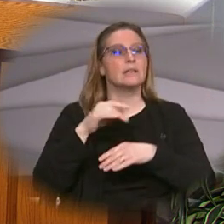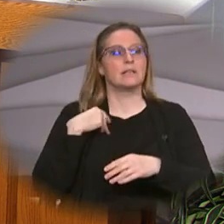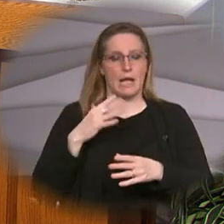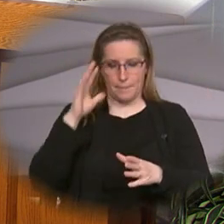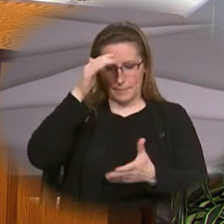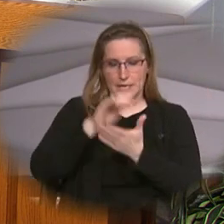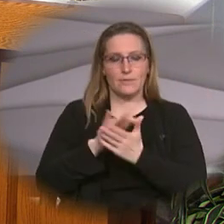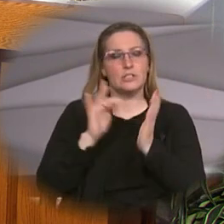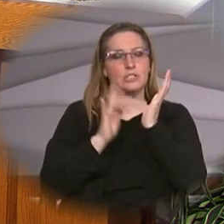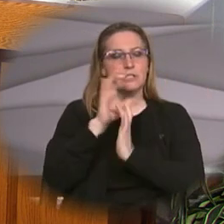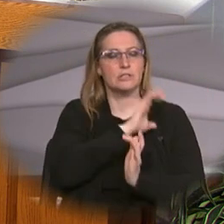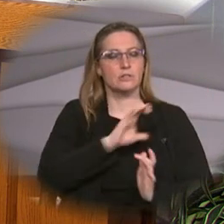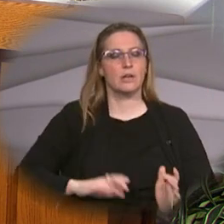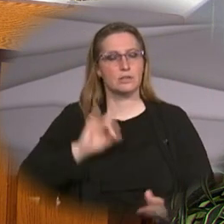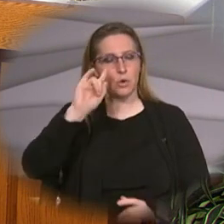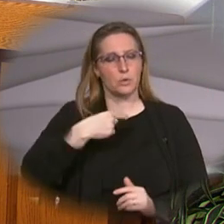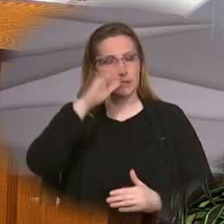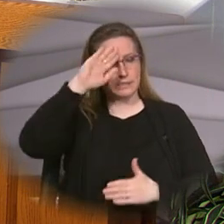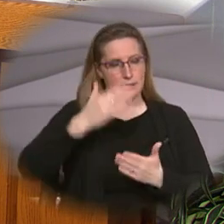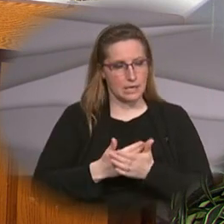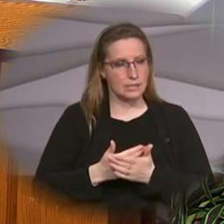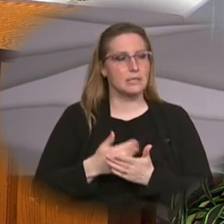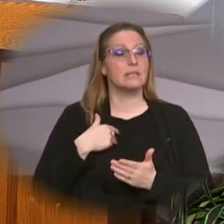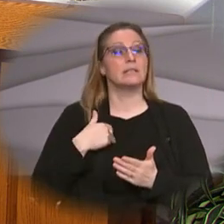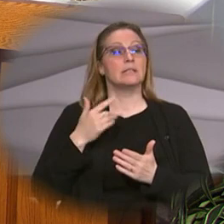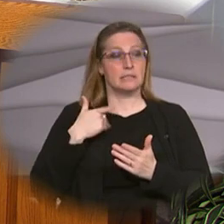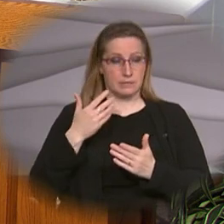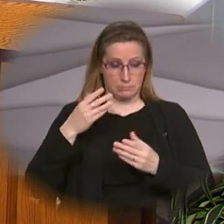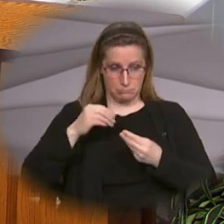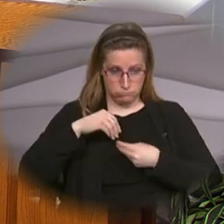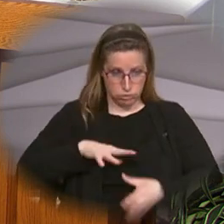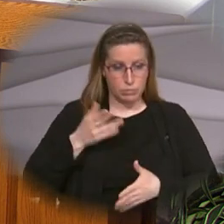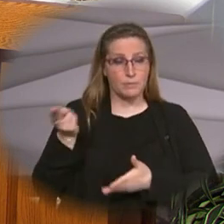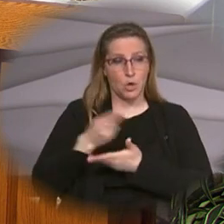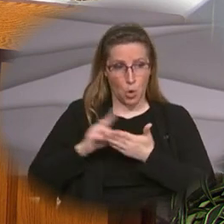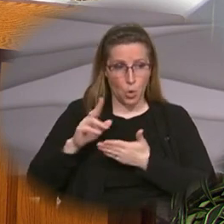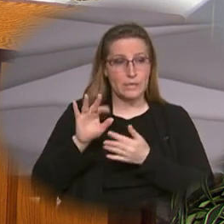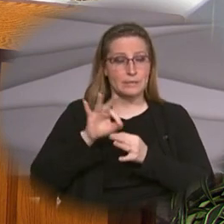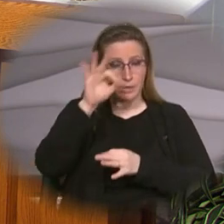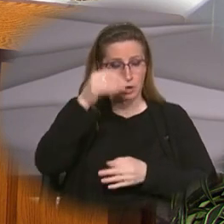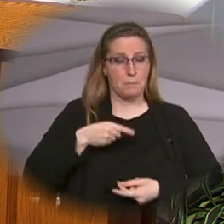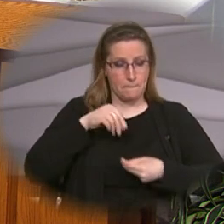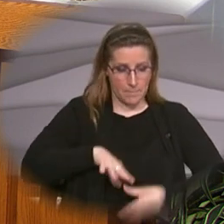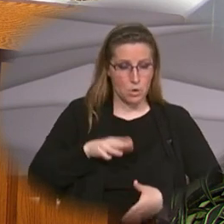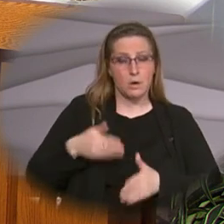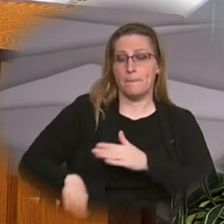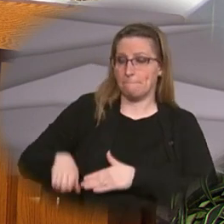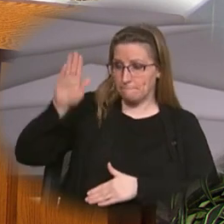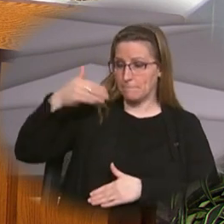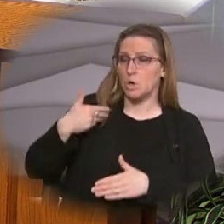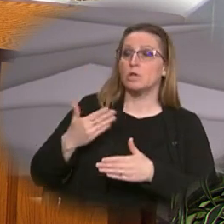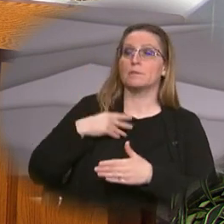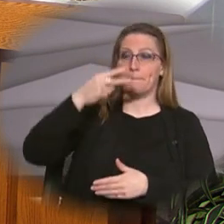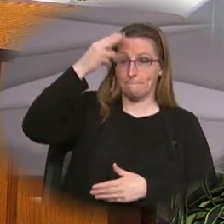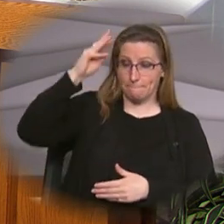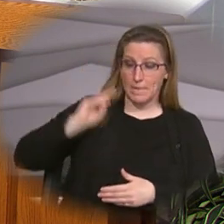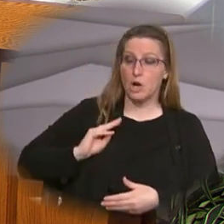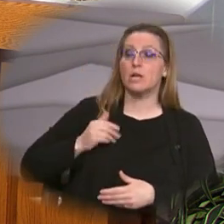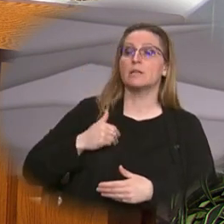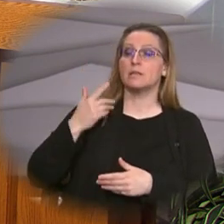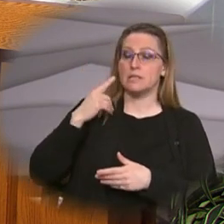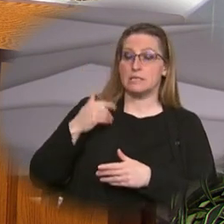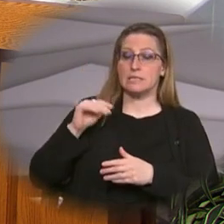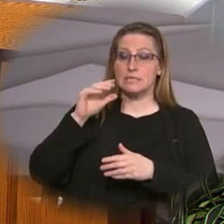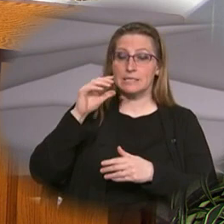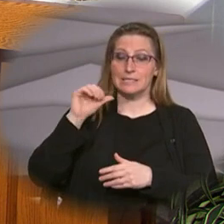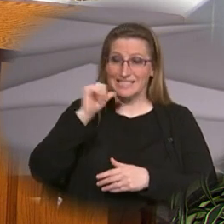Jesus Christ his only son our Lord who was conceived by the Holy Spirit born of the Virgin Mary suffered under Pontius